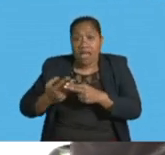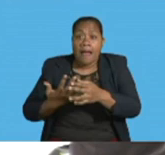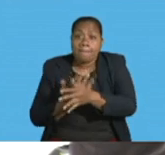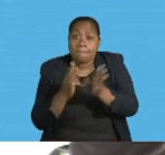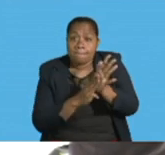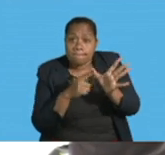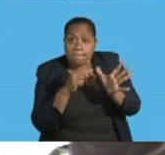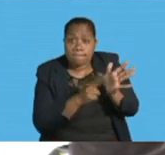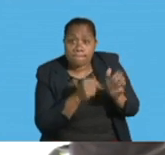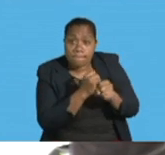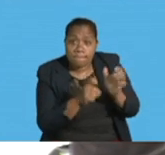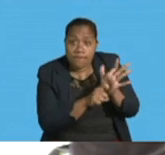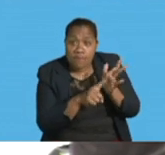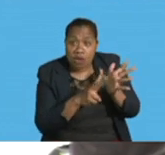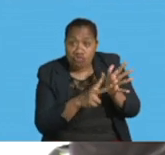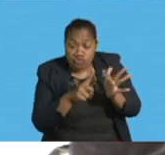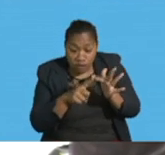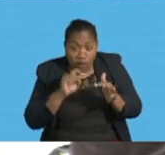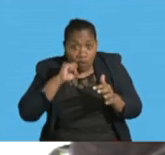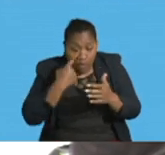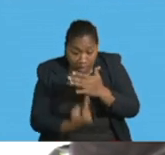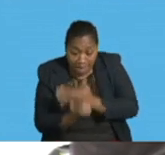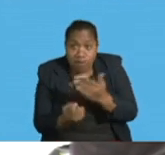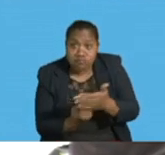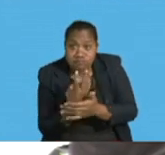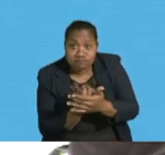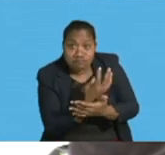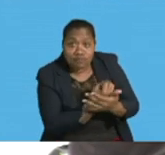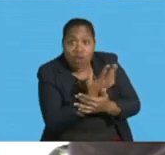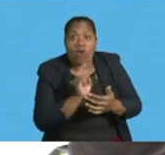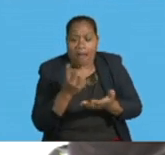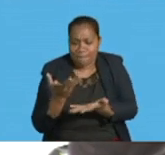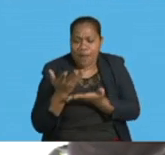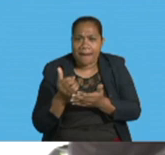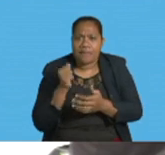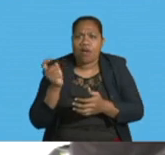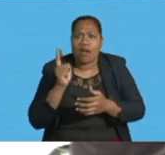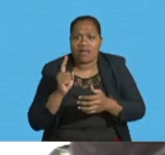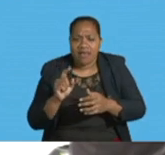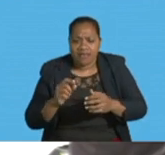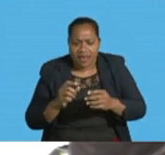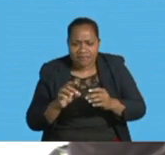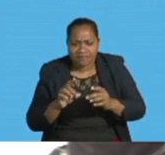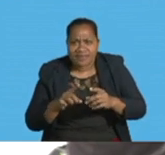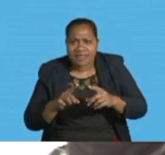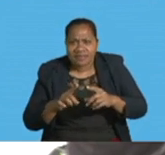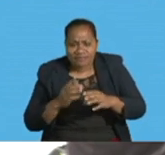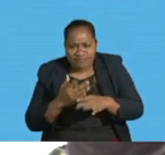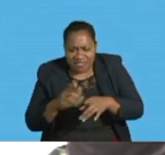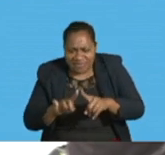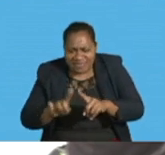the brackish water marine species which women in the Delta had relied on in the past to generate